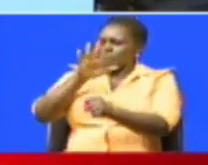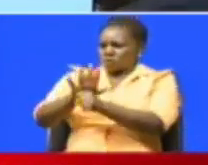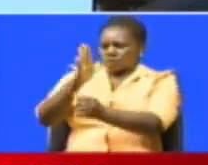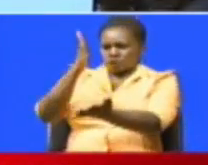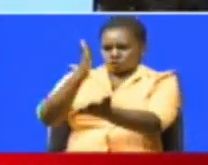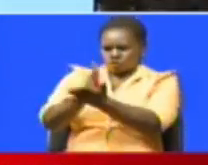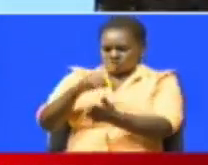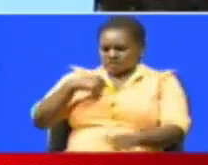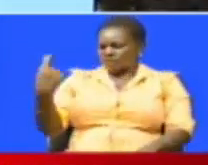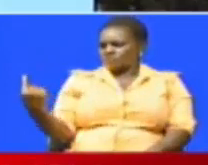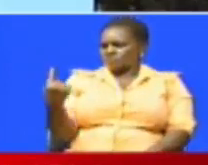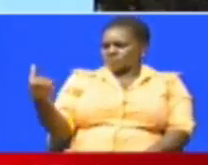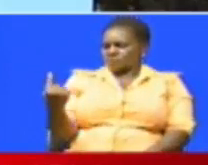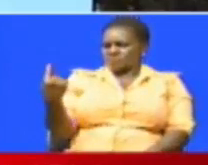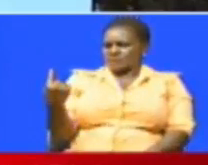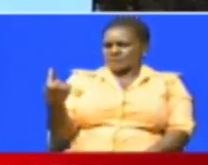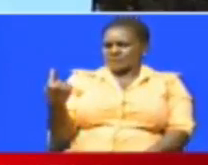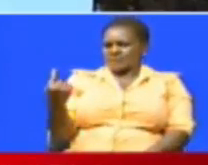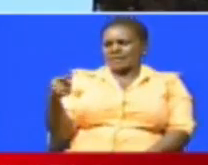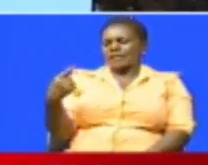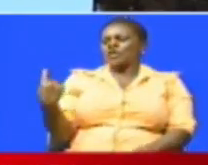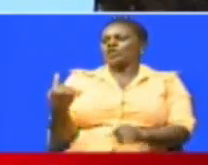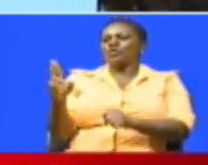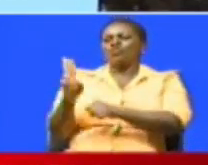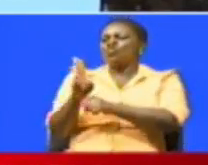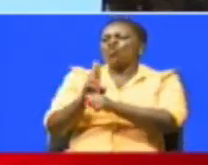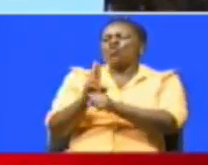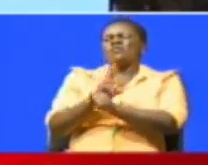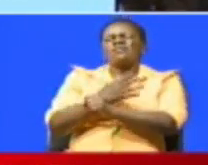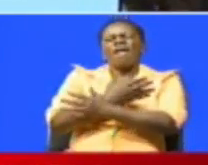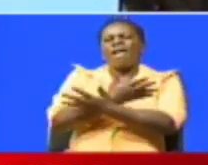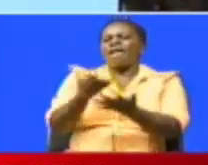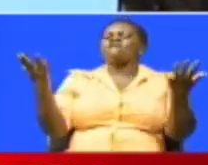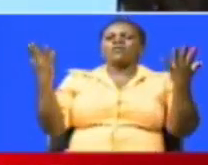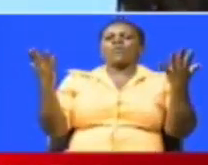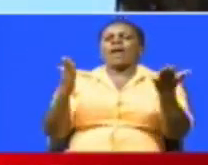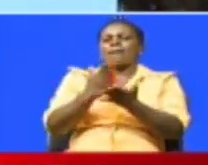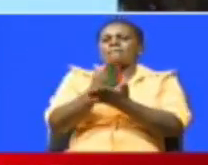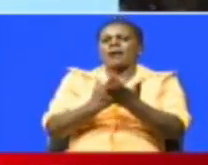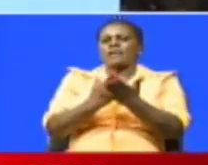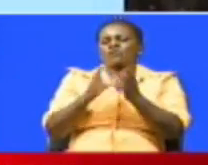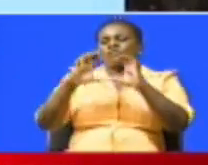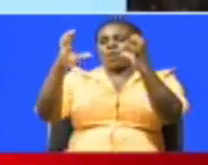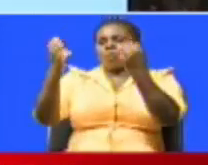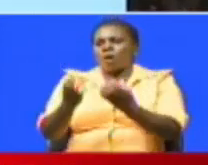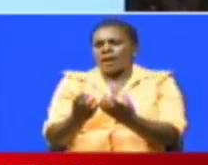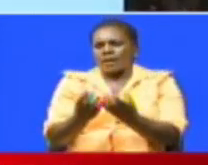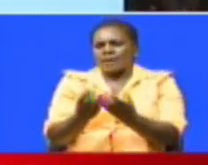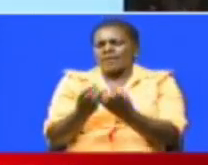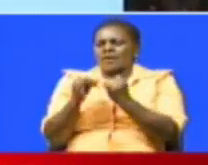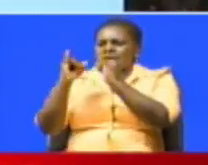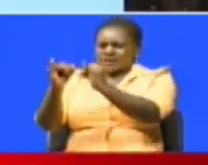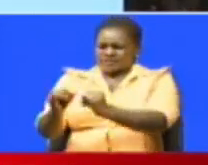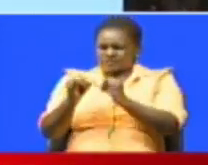that self-isolation is what is being used in all other parts of the world. Unless